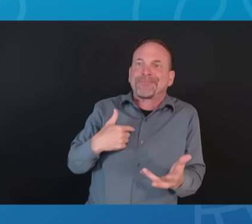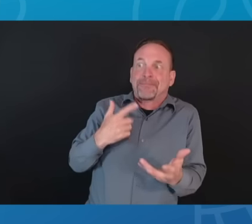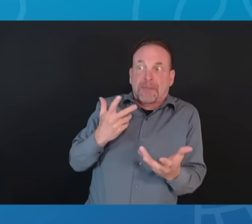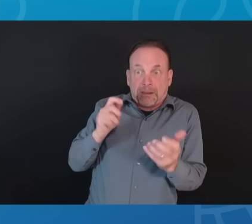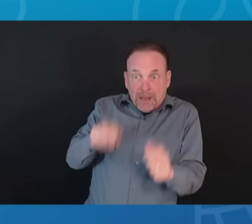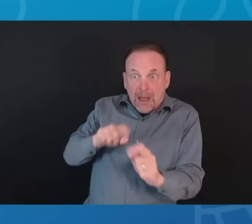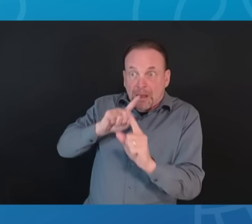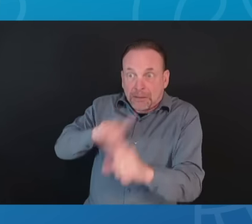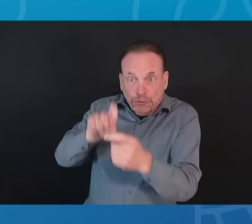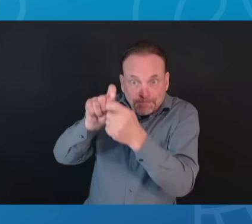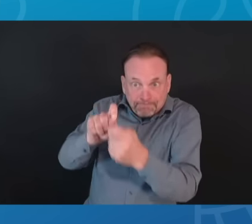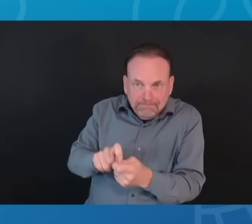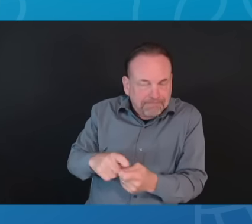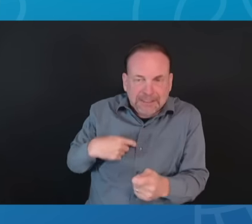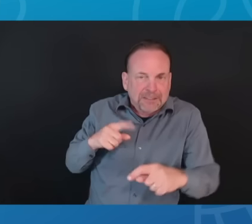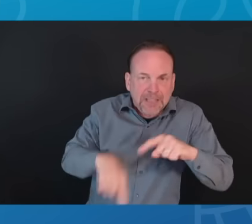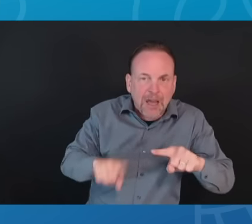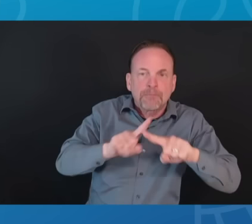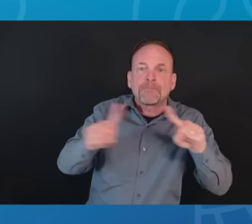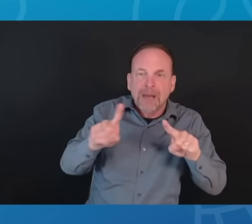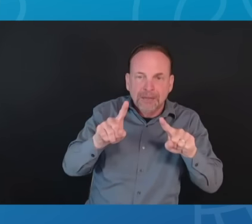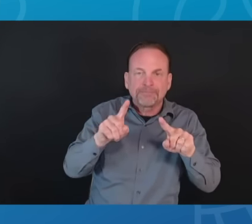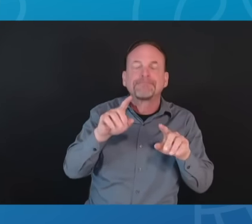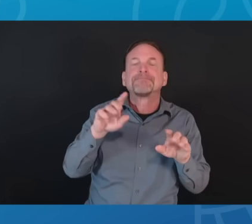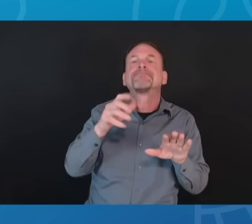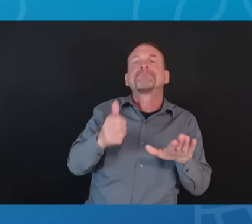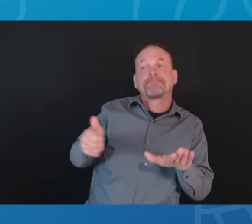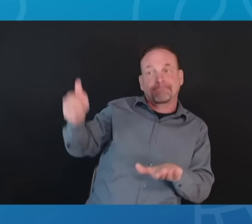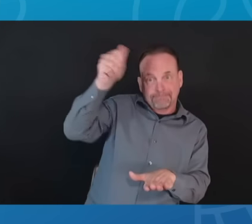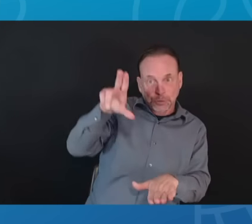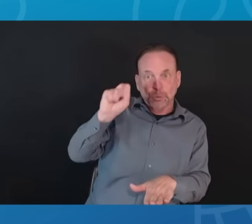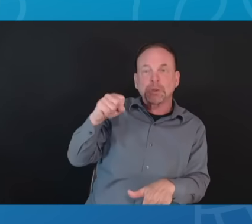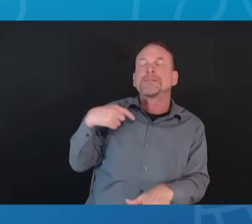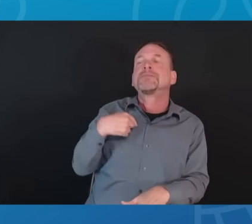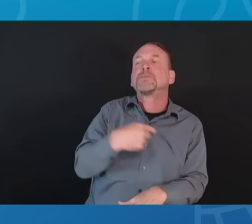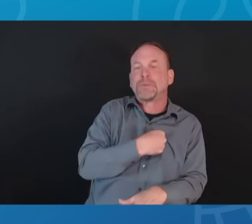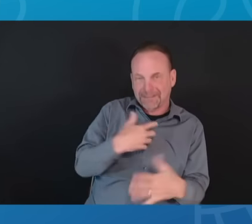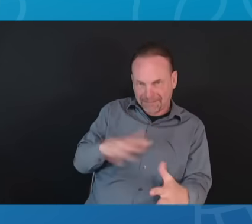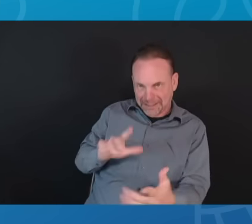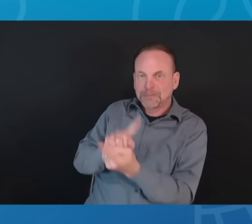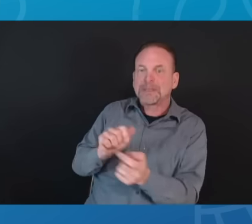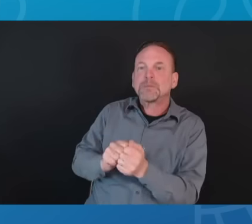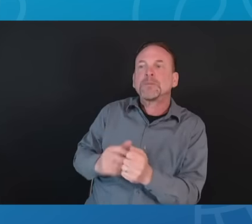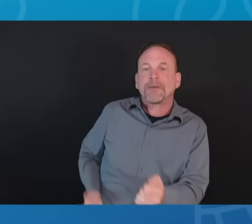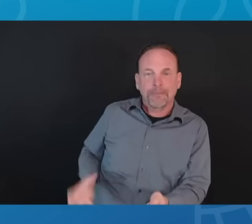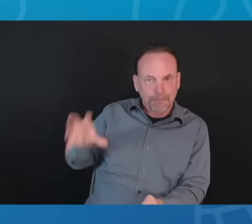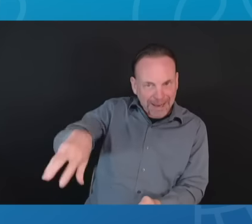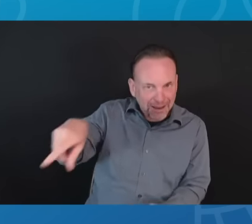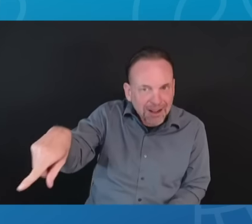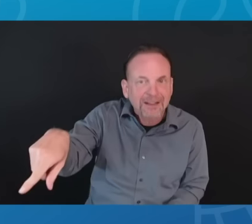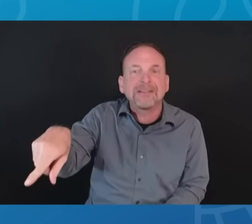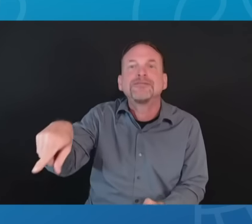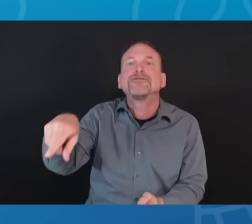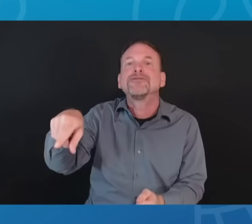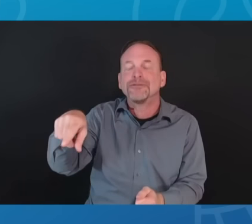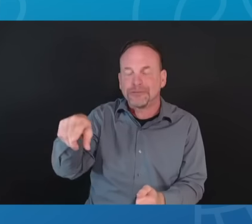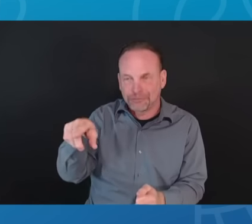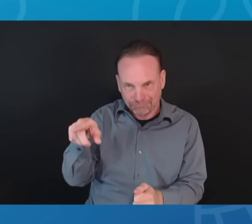U.N. General Assembly Chief in New Advisor York. Chief Advisor, you want to meet? What's that? Chief Advisor of Bangladesh. Right now, we do not have any Prime Minister. Correct.